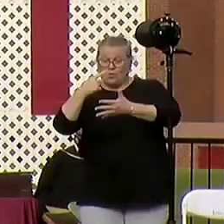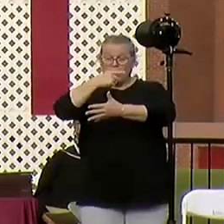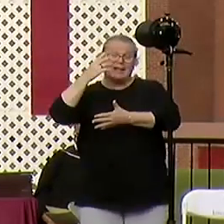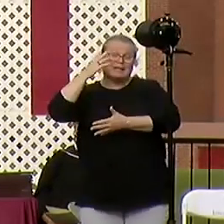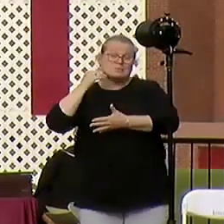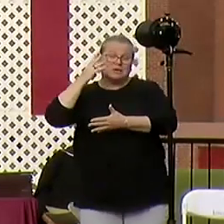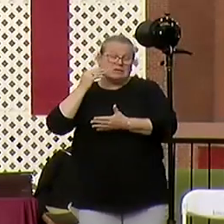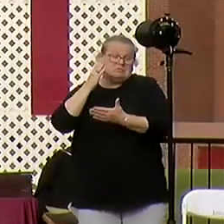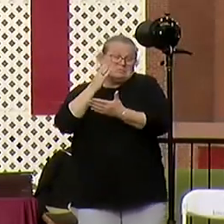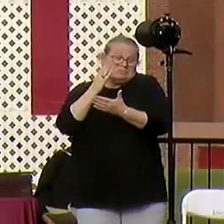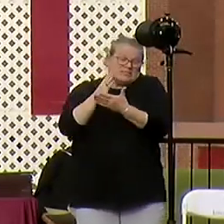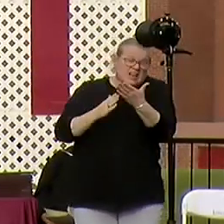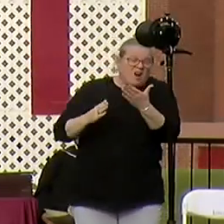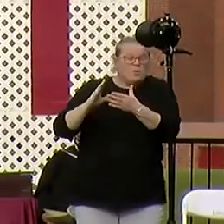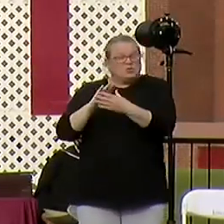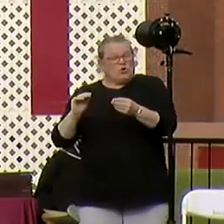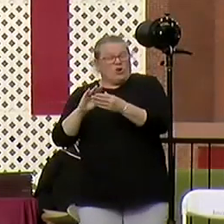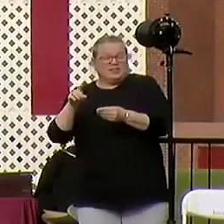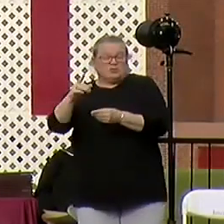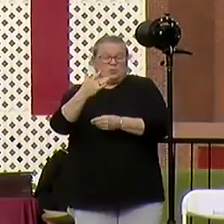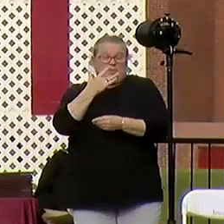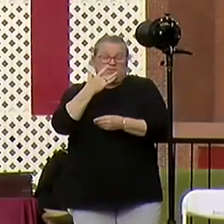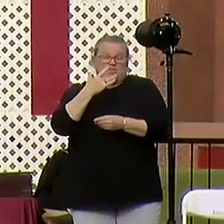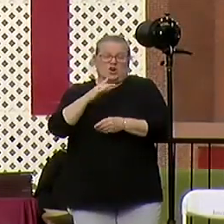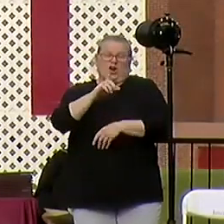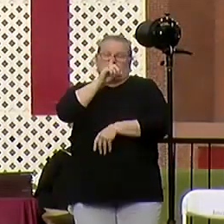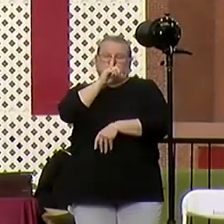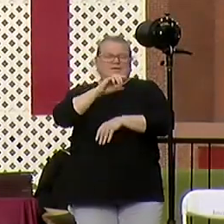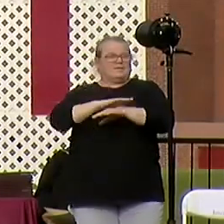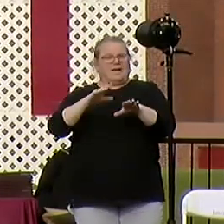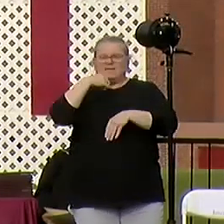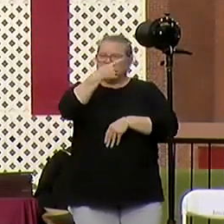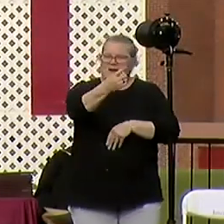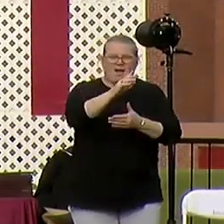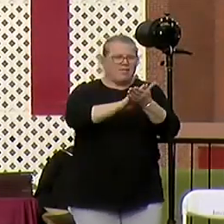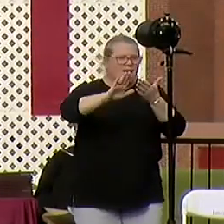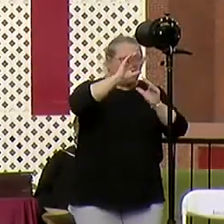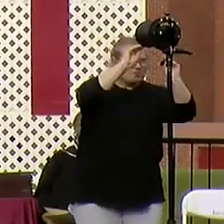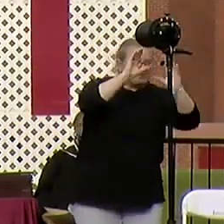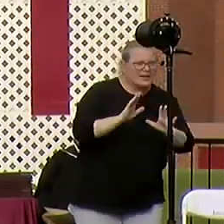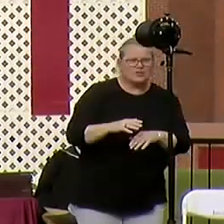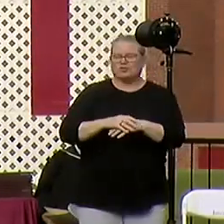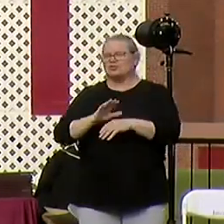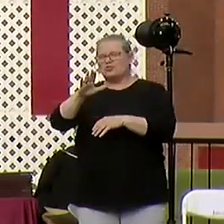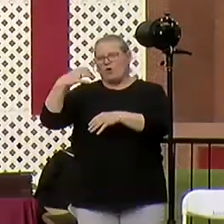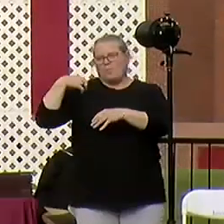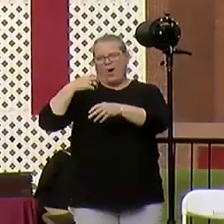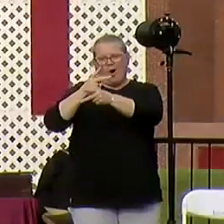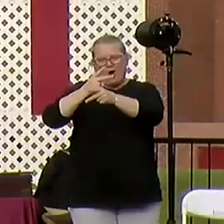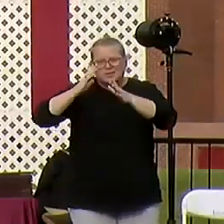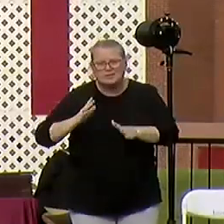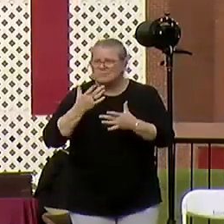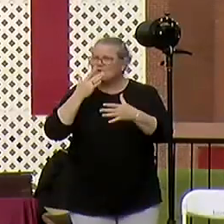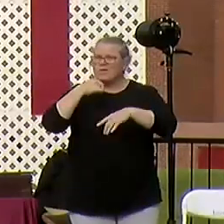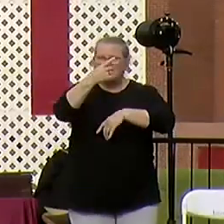your college professors or your supervisors or your new friends, and that's okay. You will likely test the